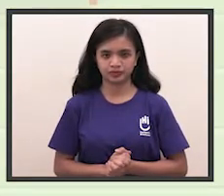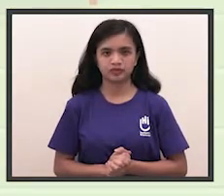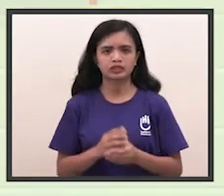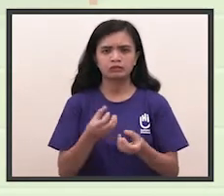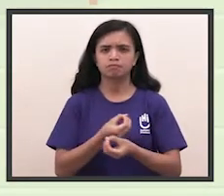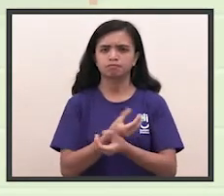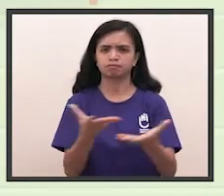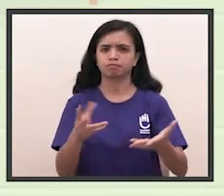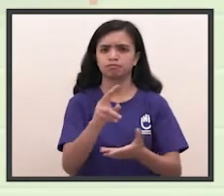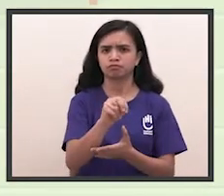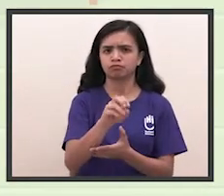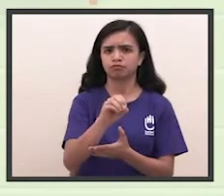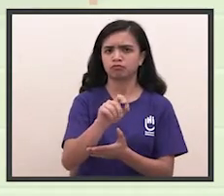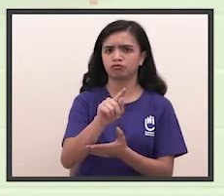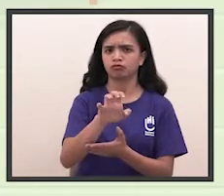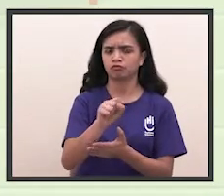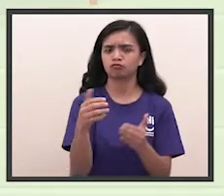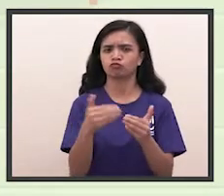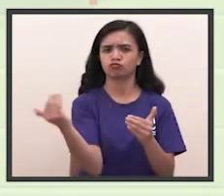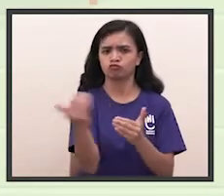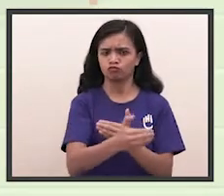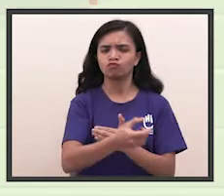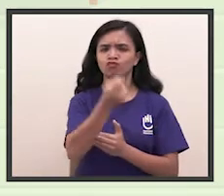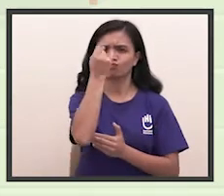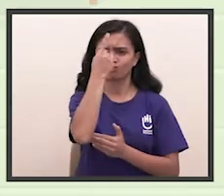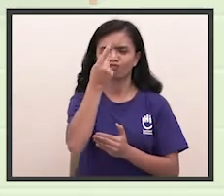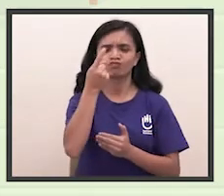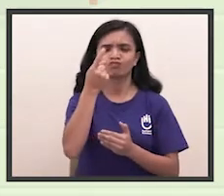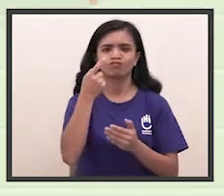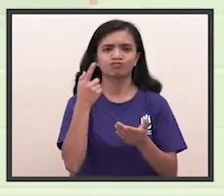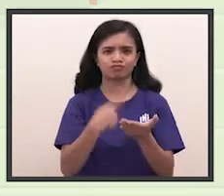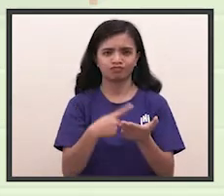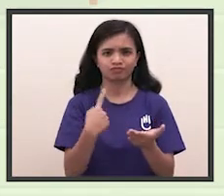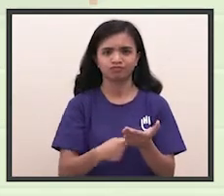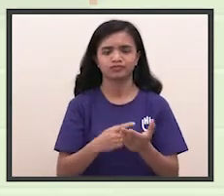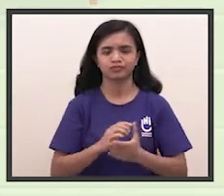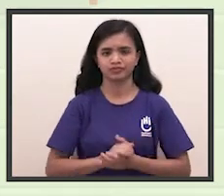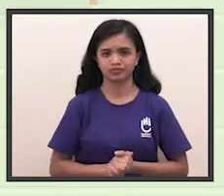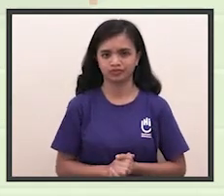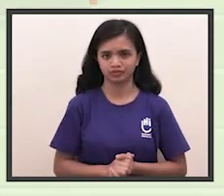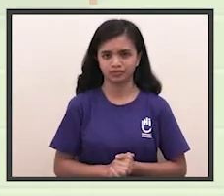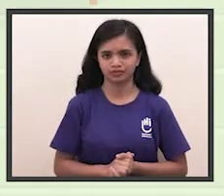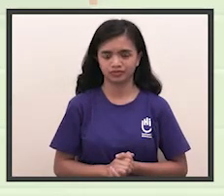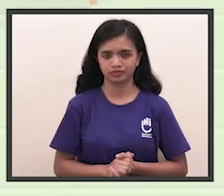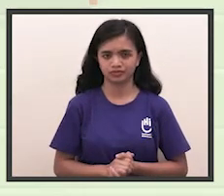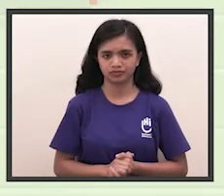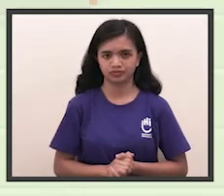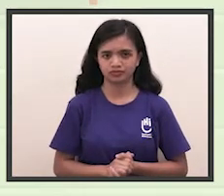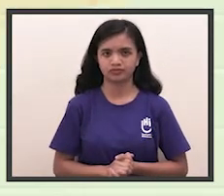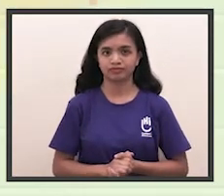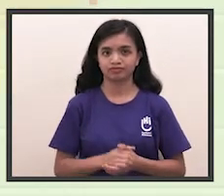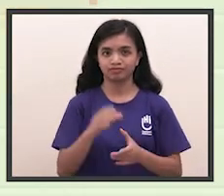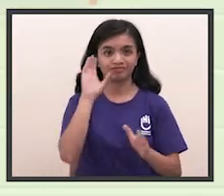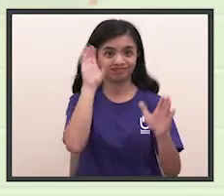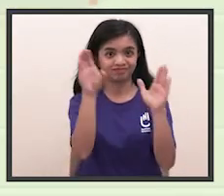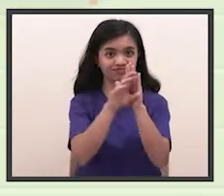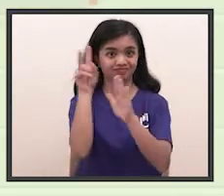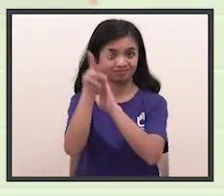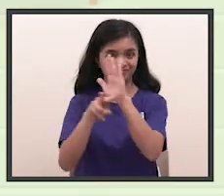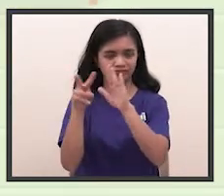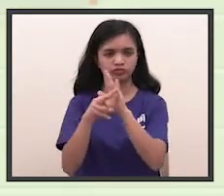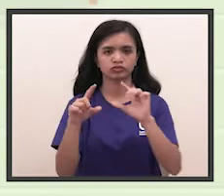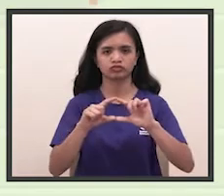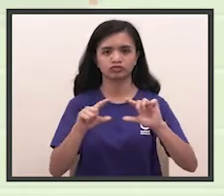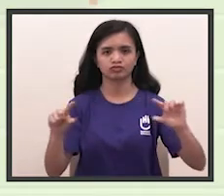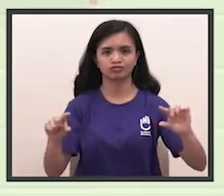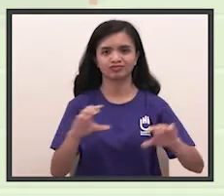Give them handouts in advance so they can easily follow the discussion. Make sure to add